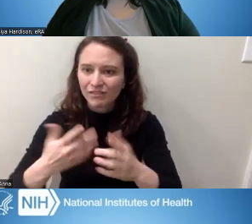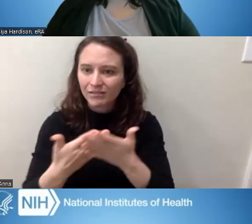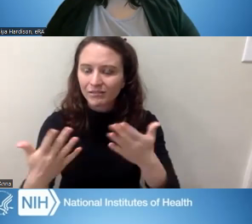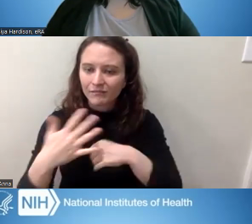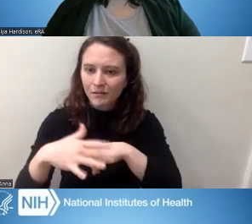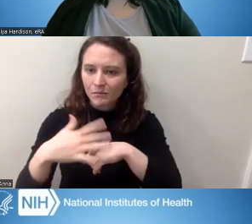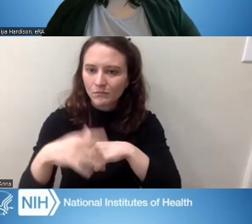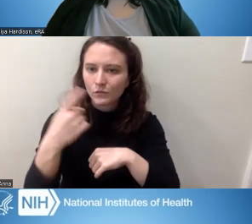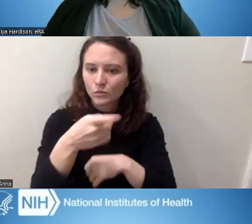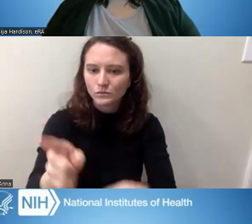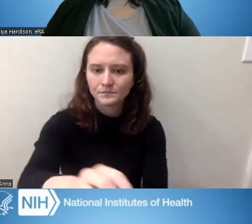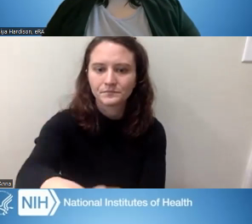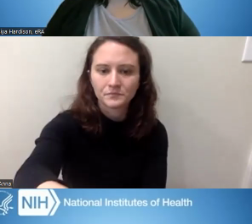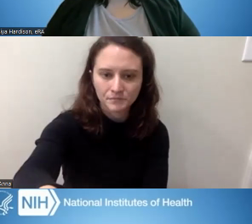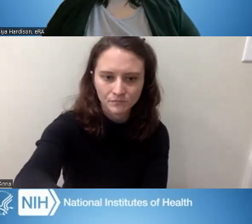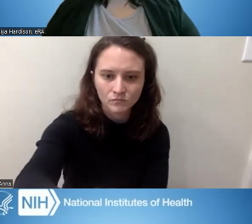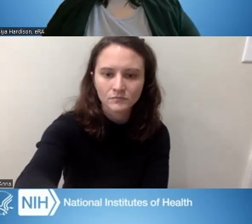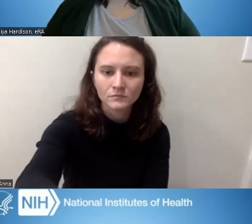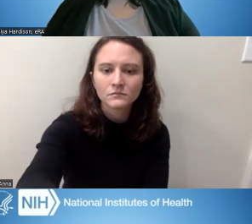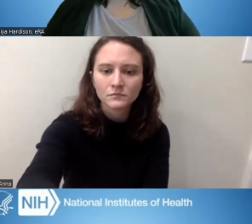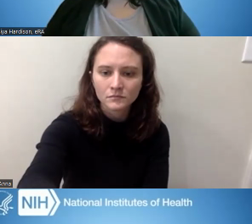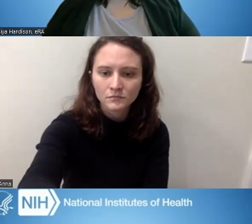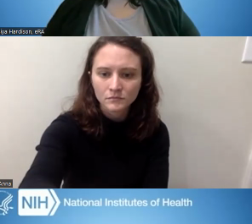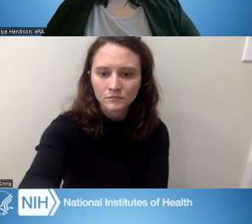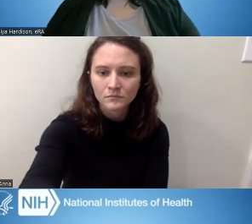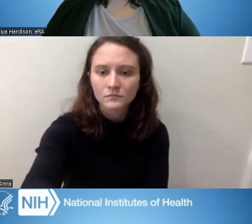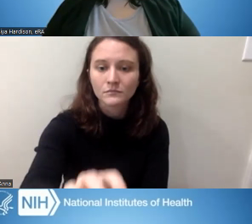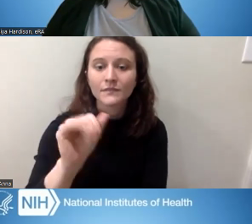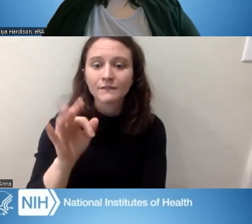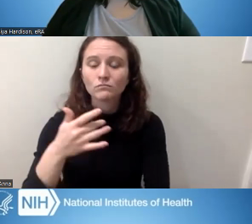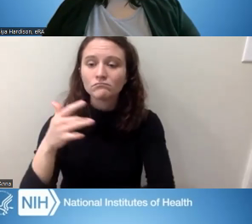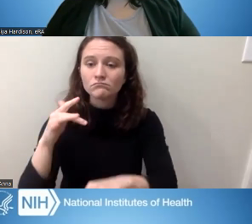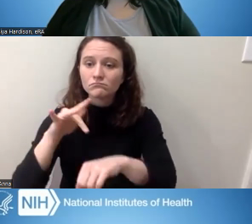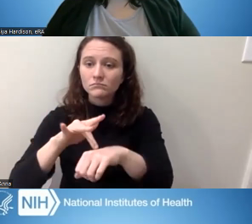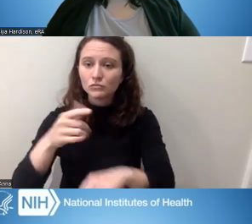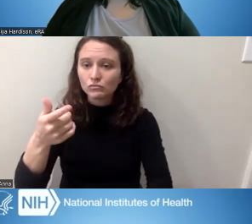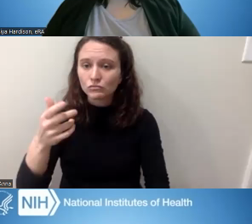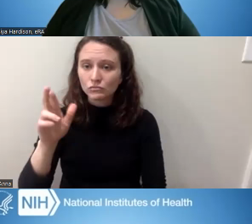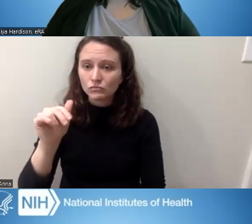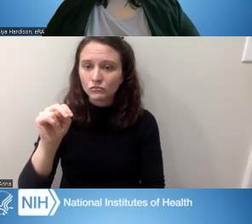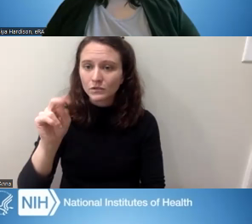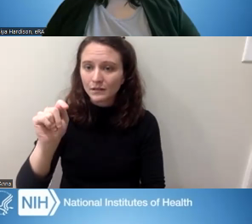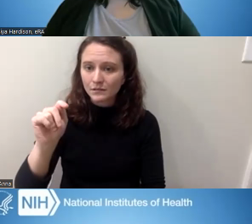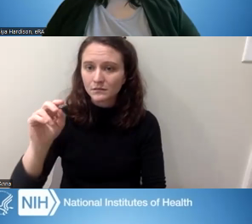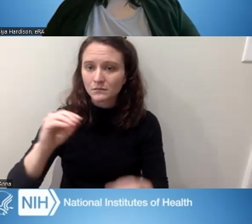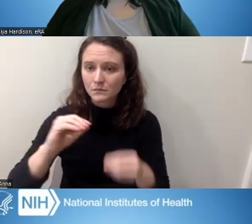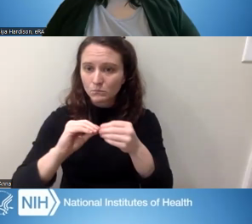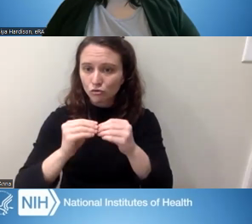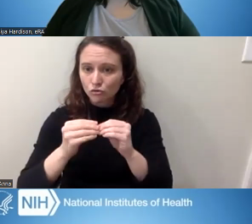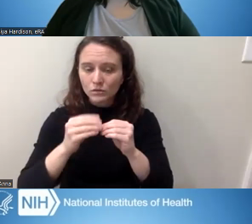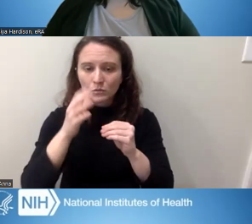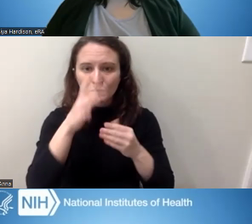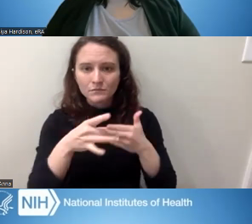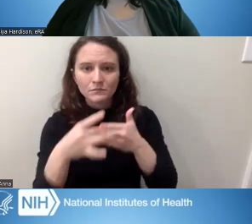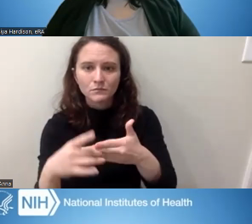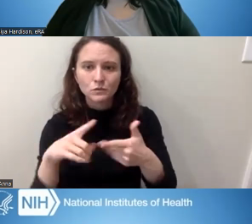available. Furthermore, if you click on the grant number, it's going to go ahead and take you on to your detailed